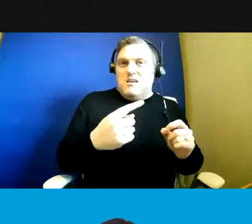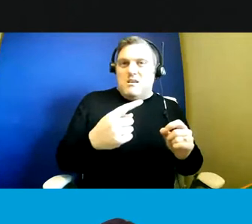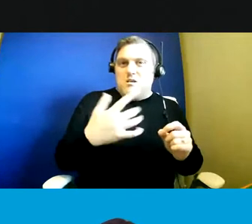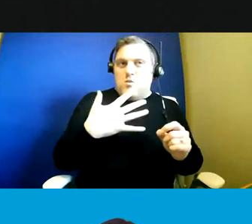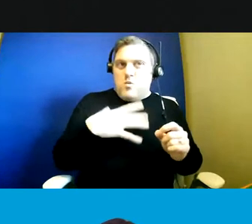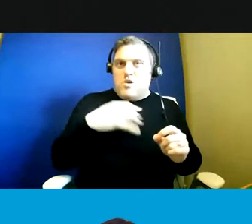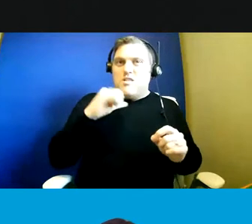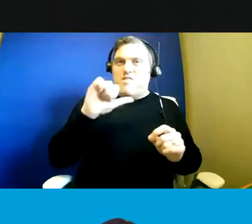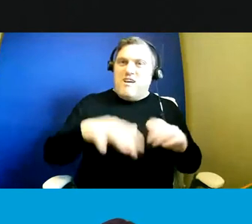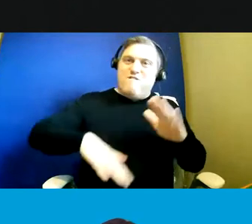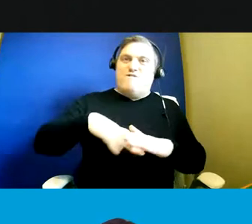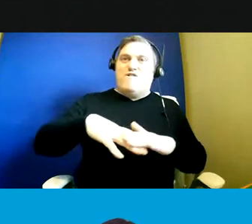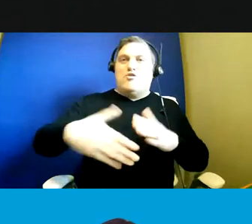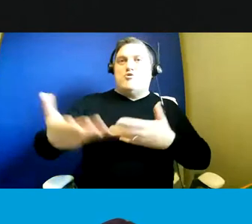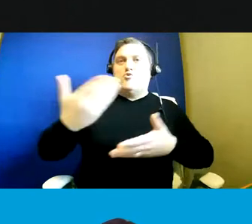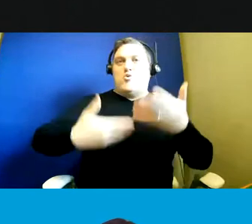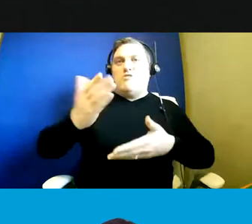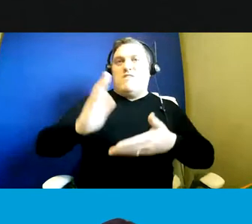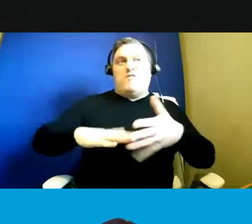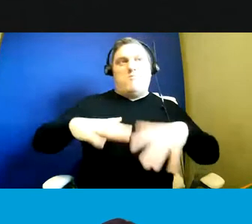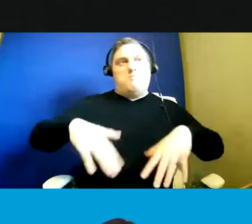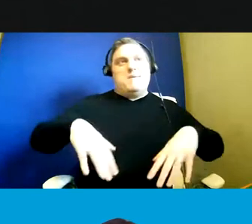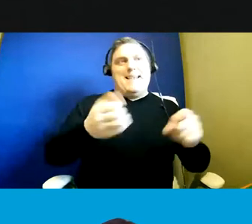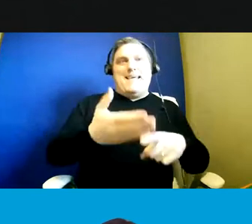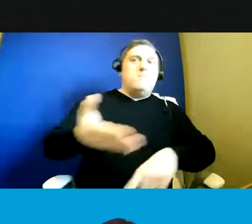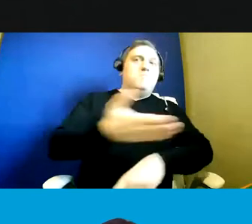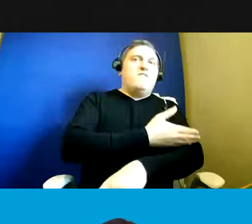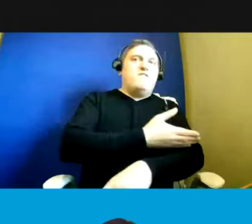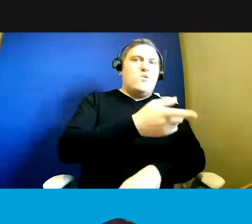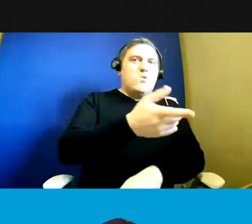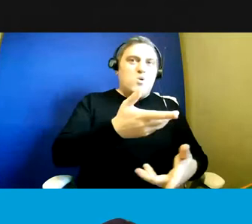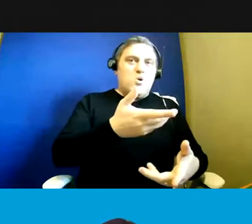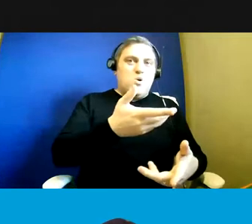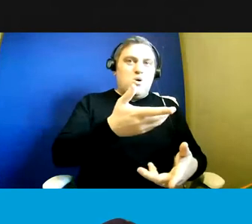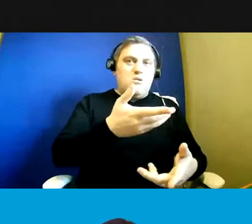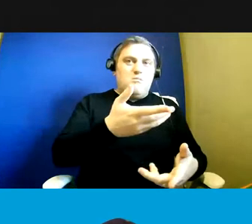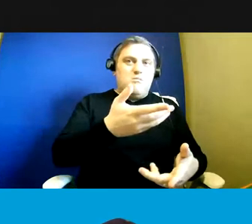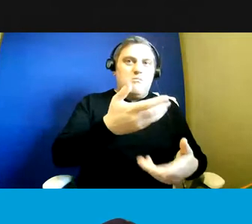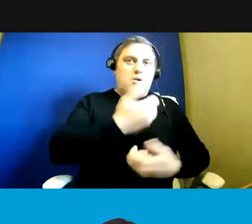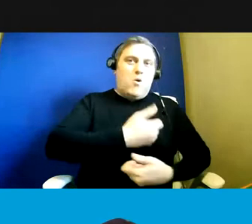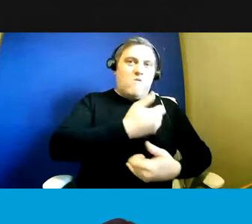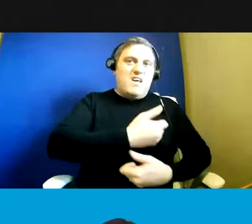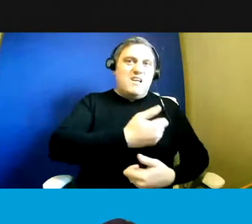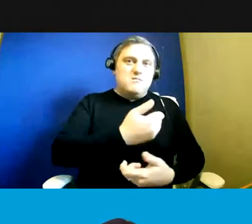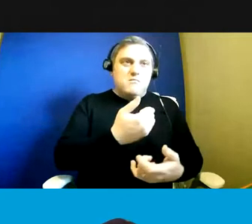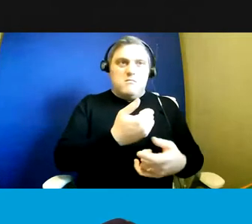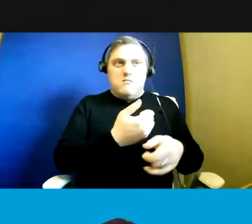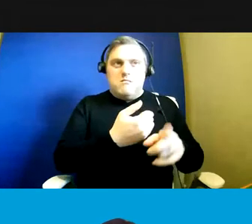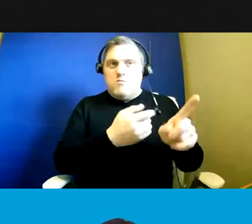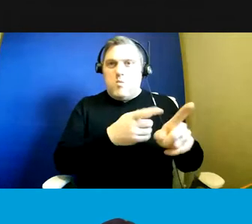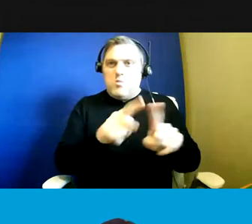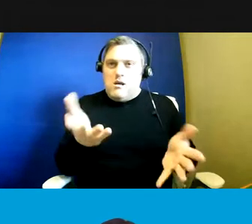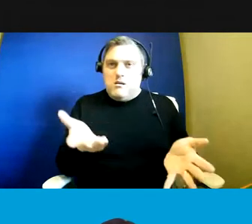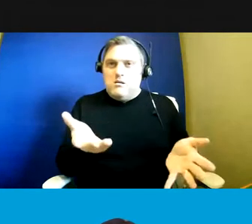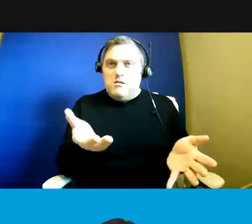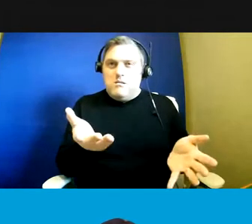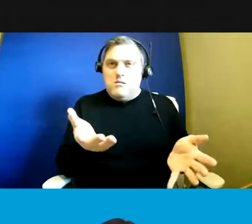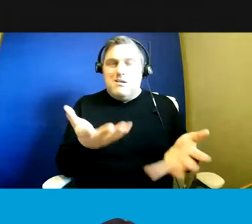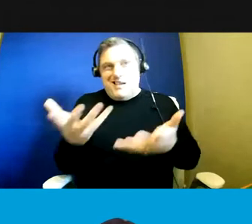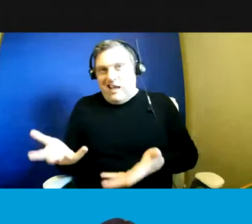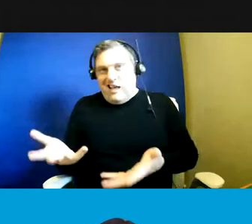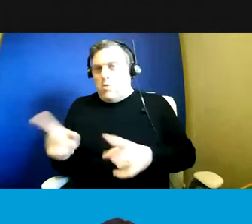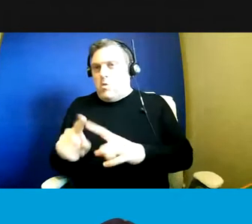their story right from the beginning, really. What were they like before they got the illness that might have been COVID or was definitely COVID? And what are they